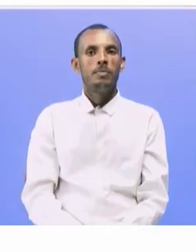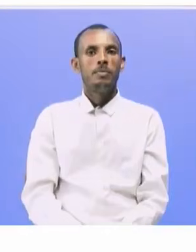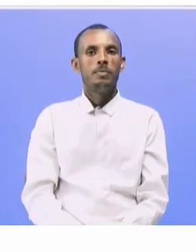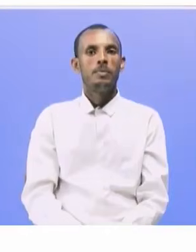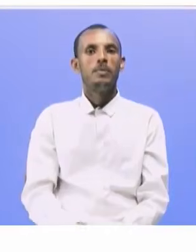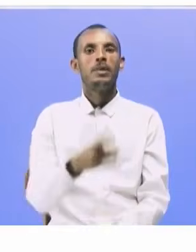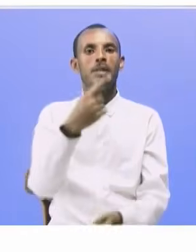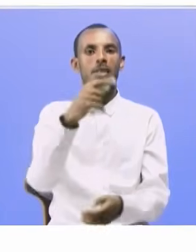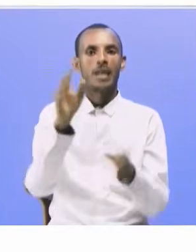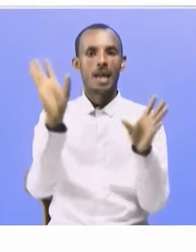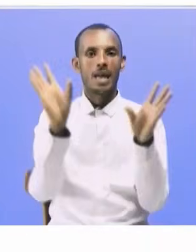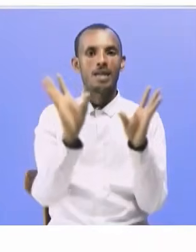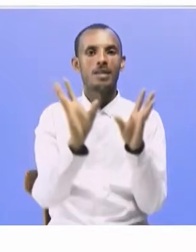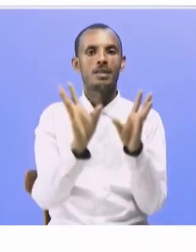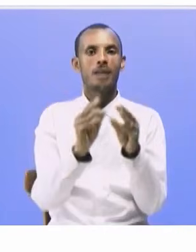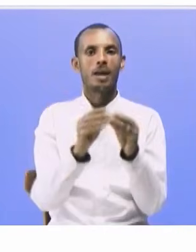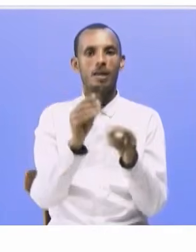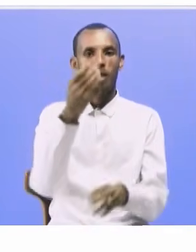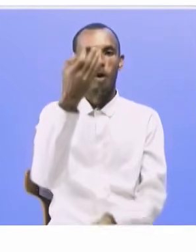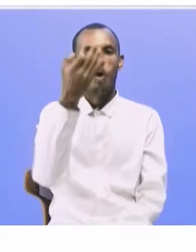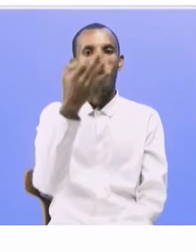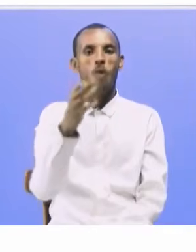The set of